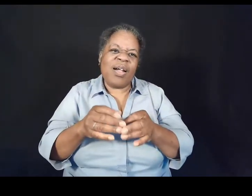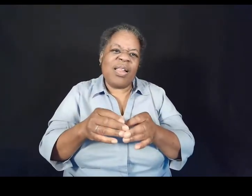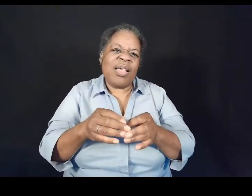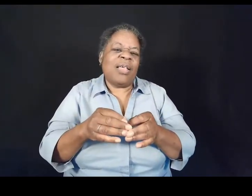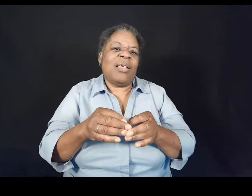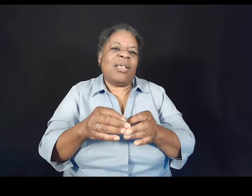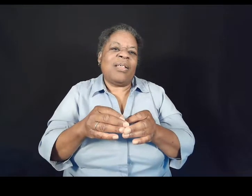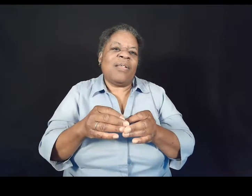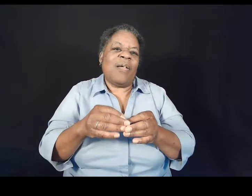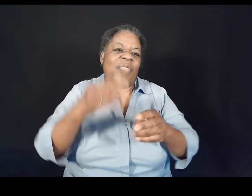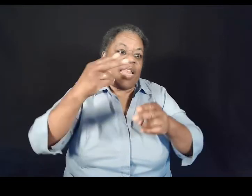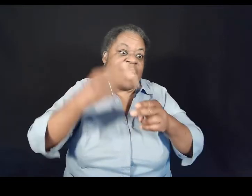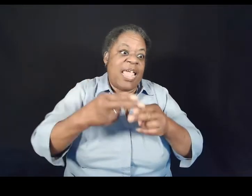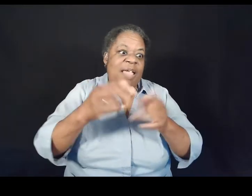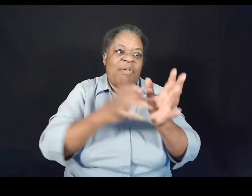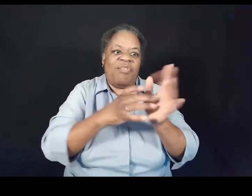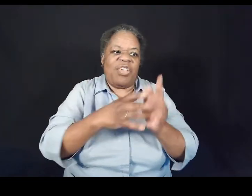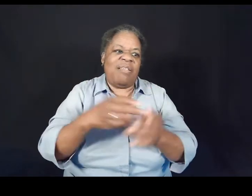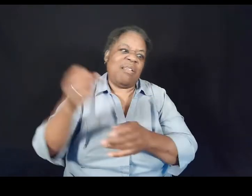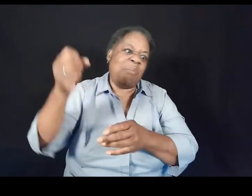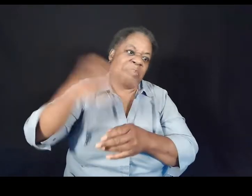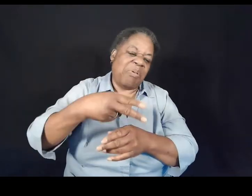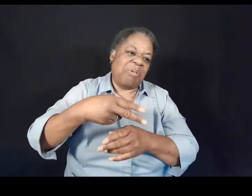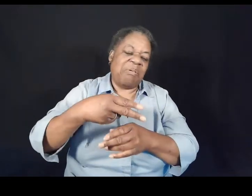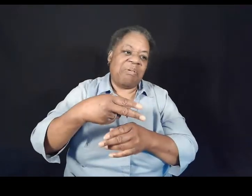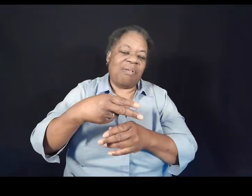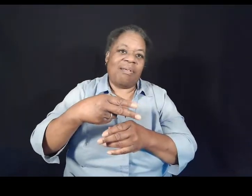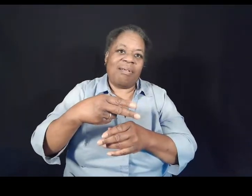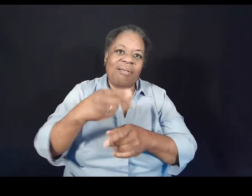of him to whom you belong?